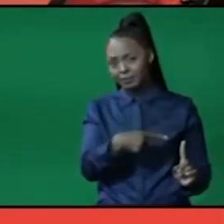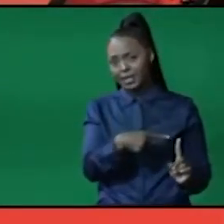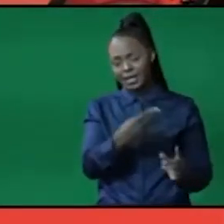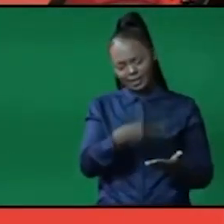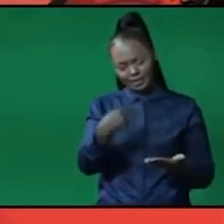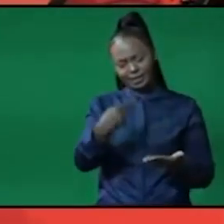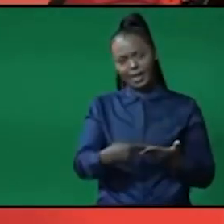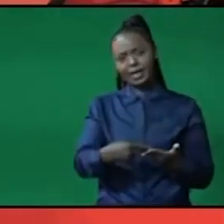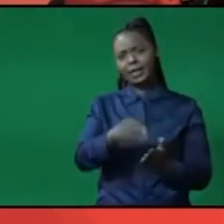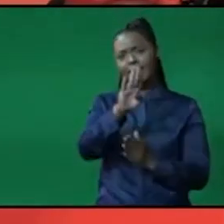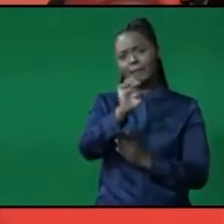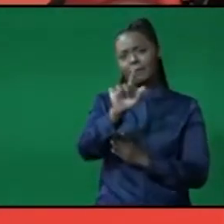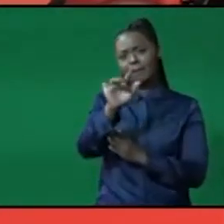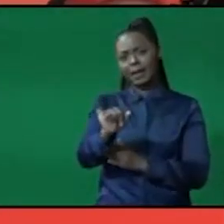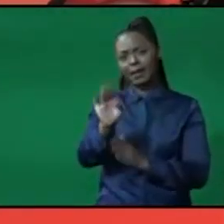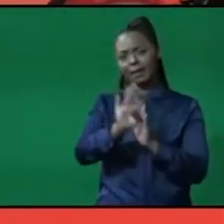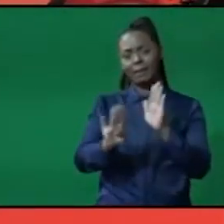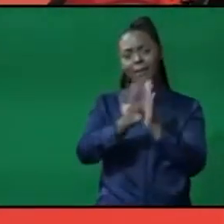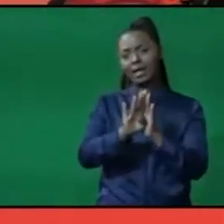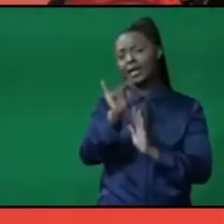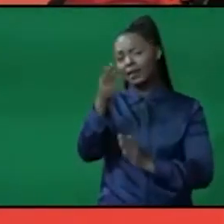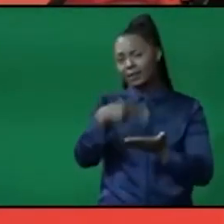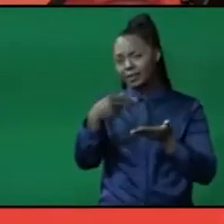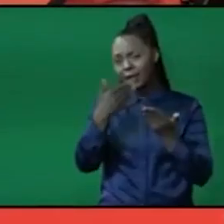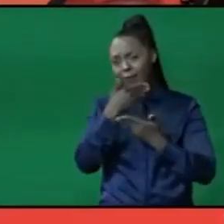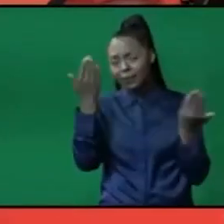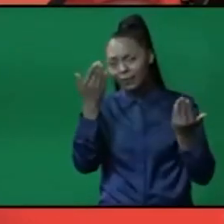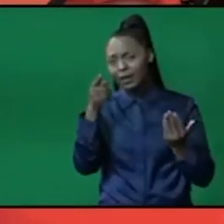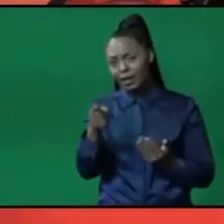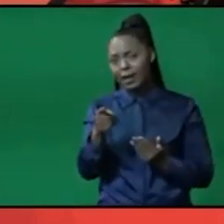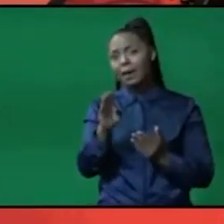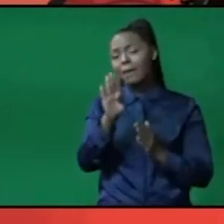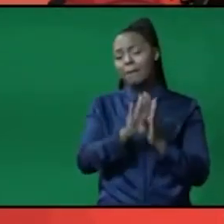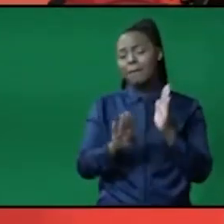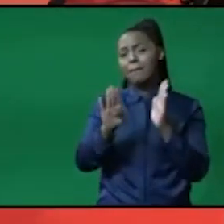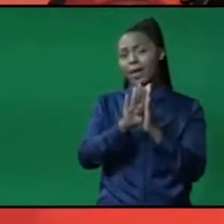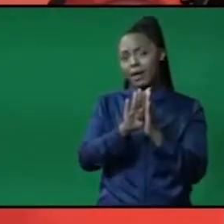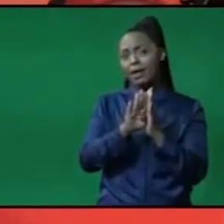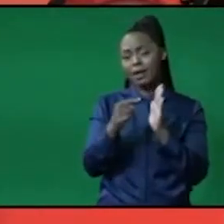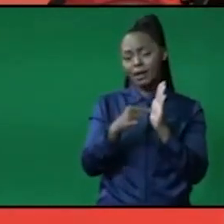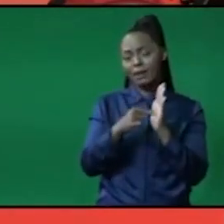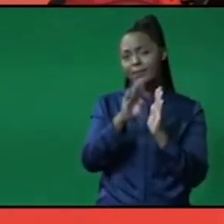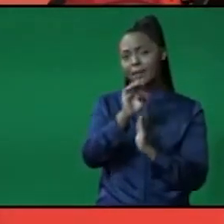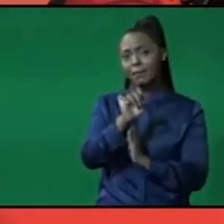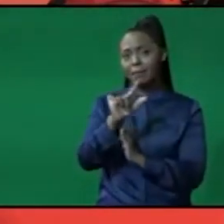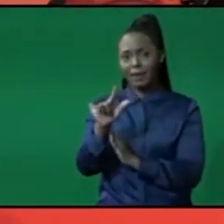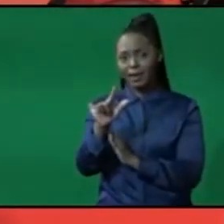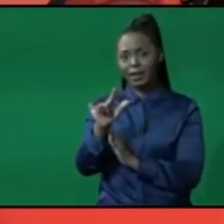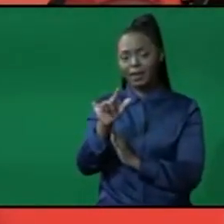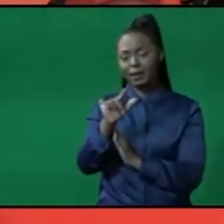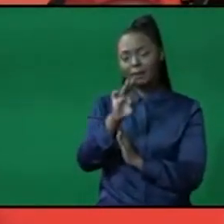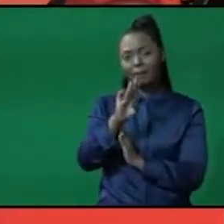bill. If Cyril Ramaphosa does not sign a Bella Act, we are going to the streets. We